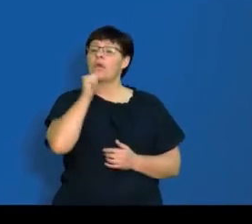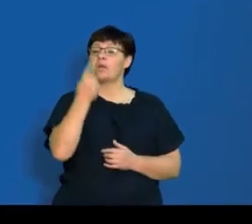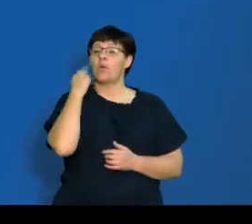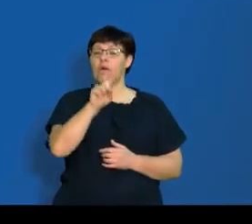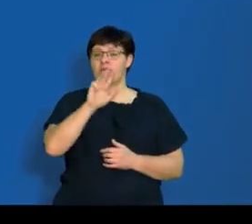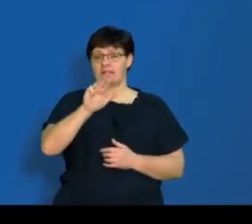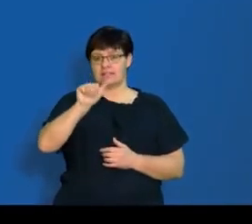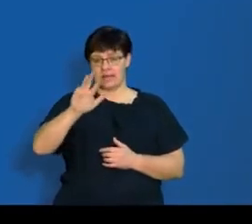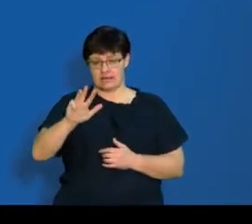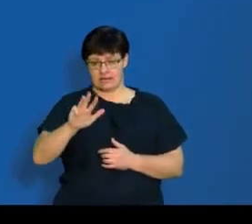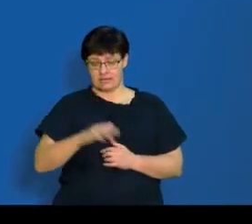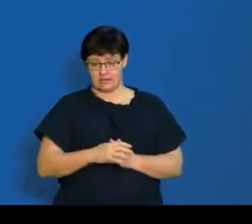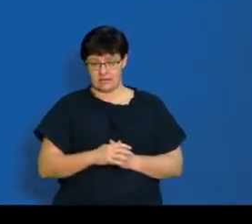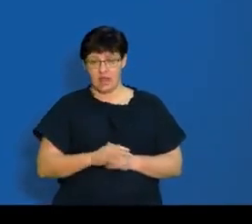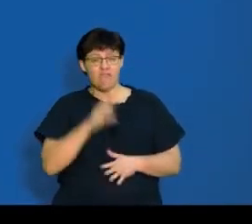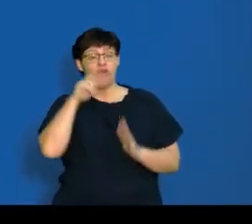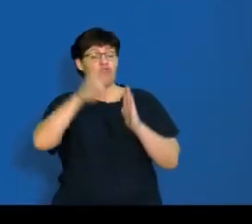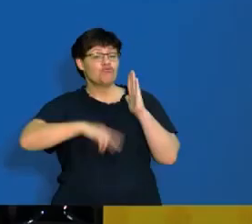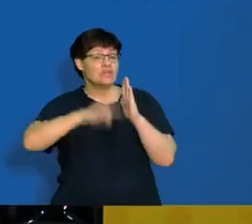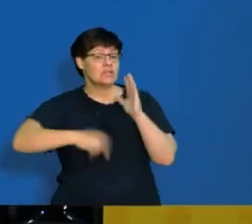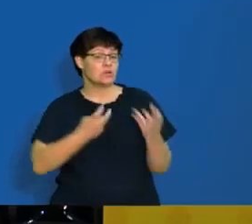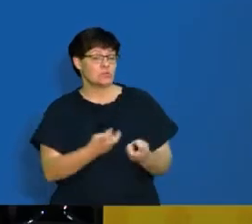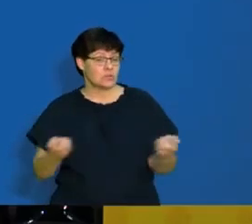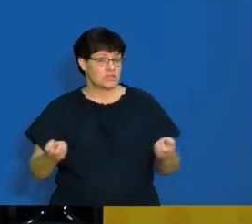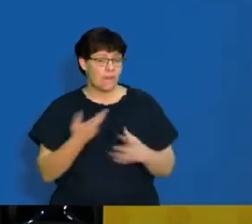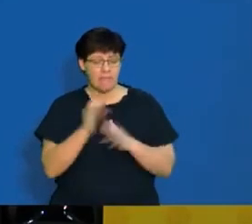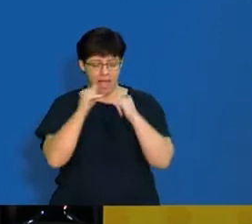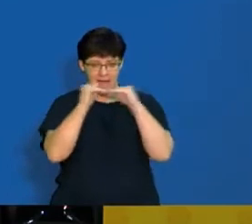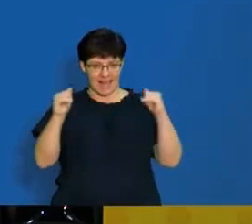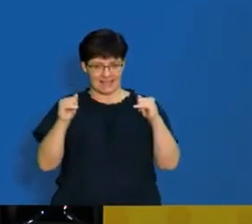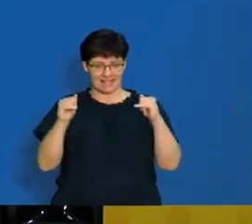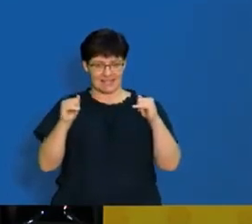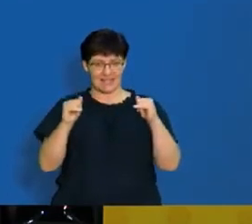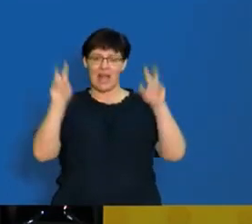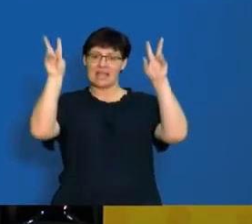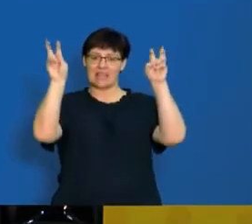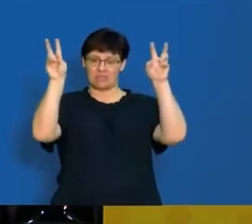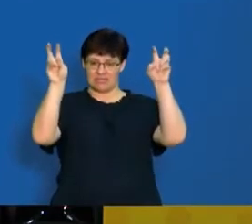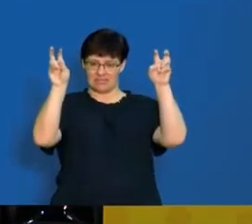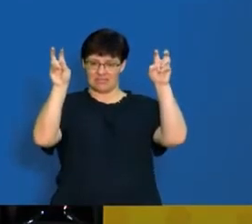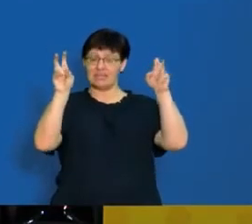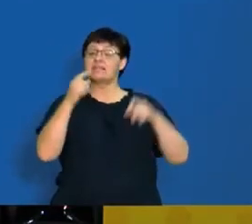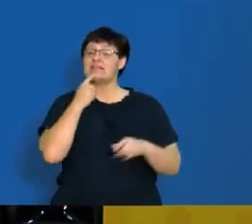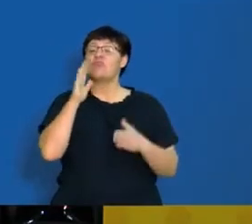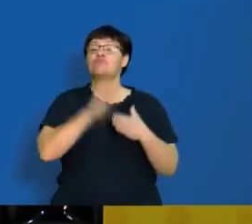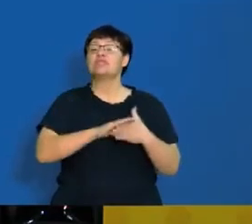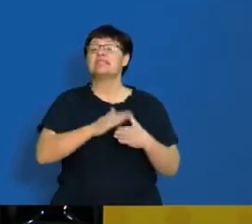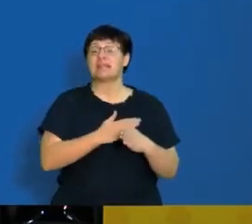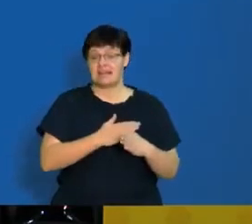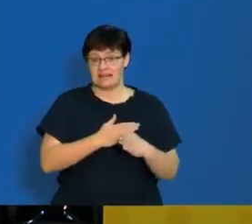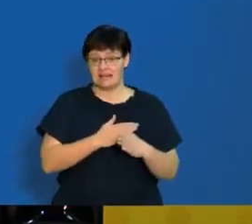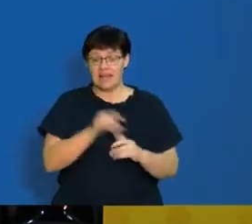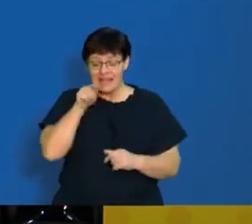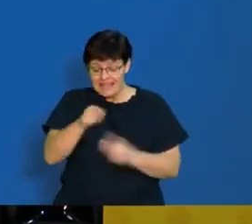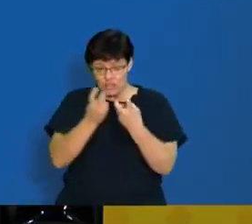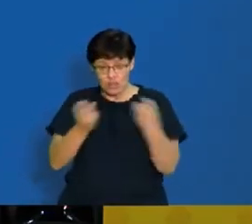1969. Now remember, when we were reading that source, I underlined in the caption, I underlined the reasons. It said,